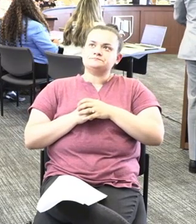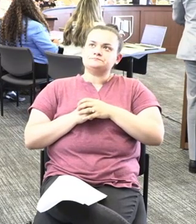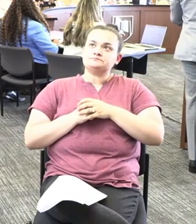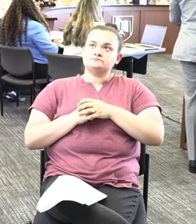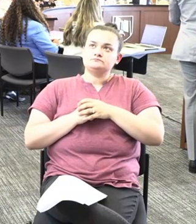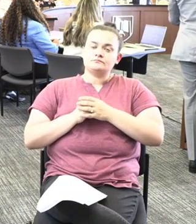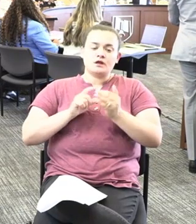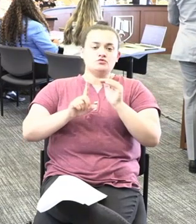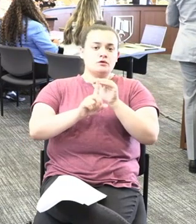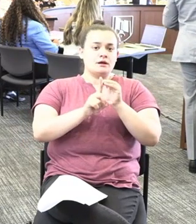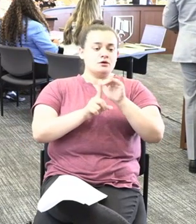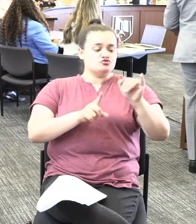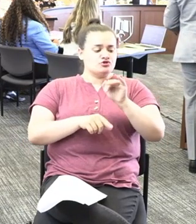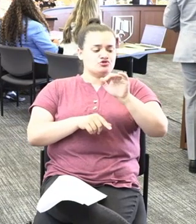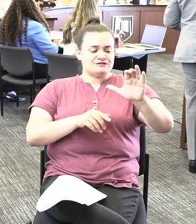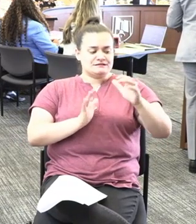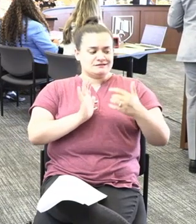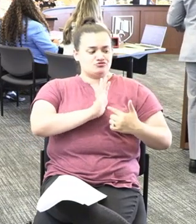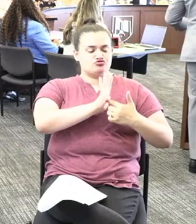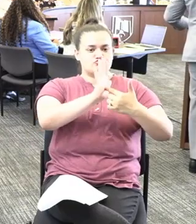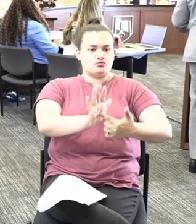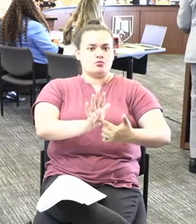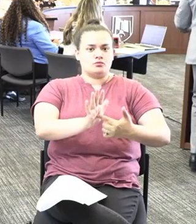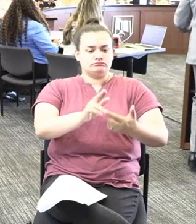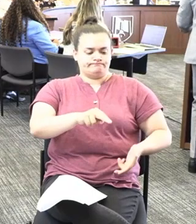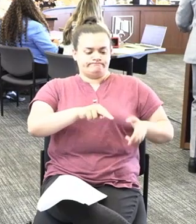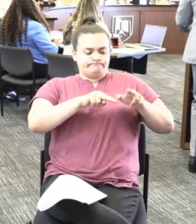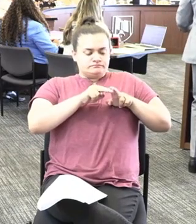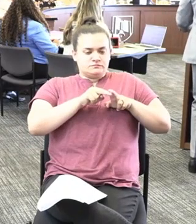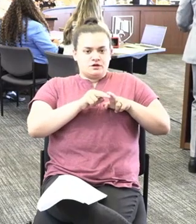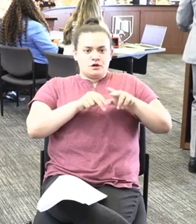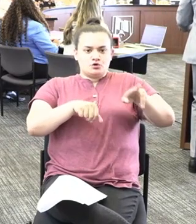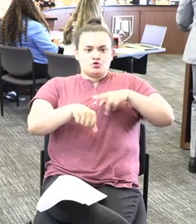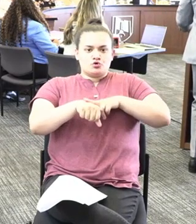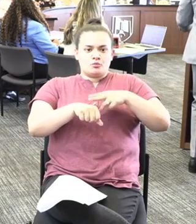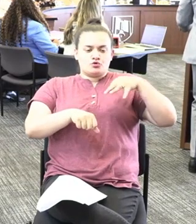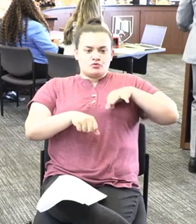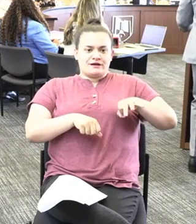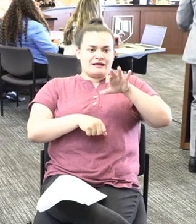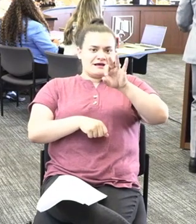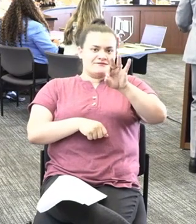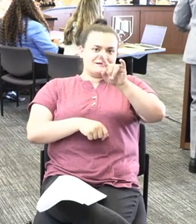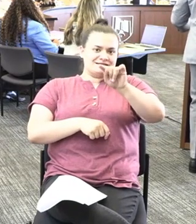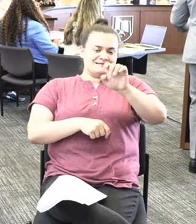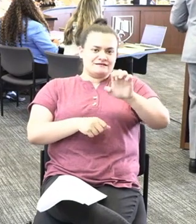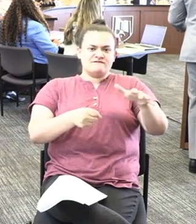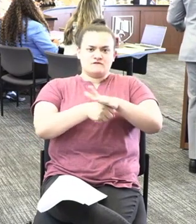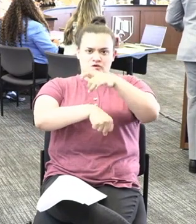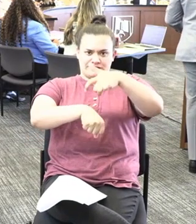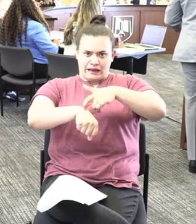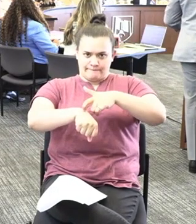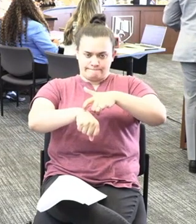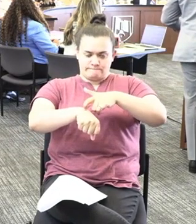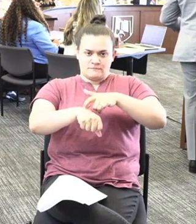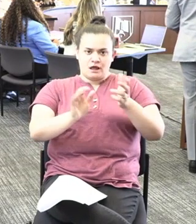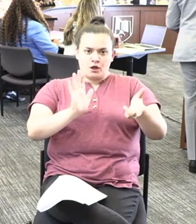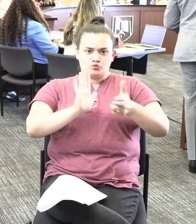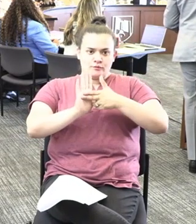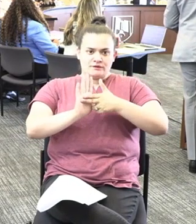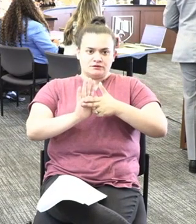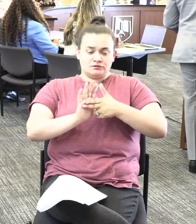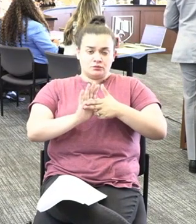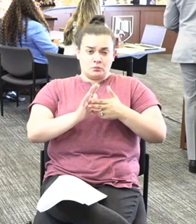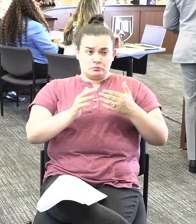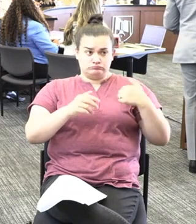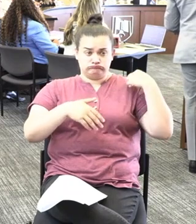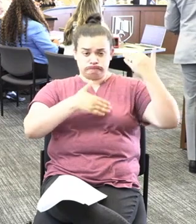reminder, JJC has shown an increase in regular credit FTE, full-time equivalent enrollment, successfully over a